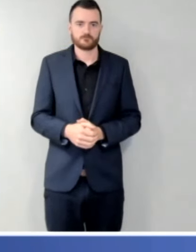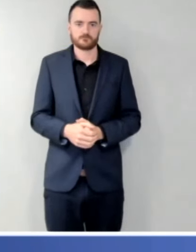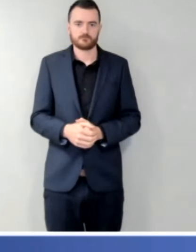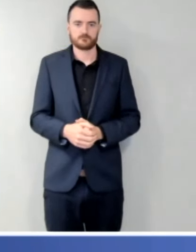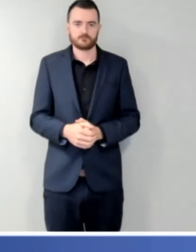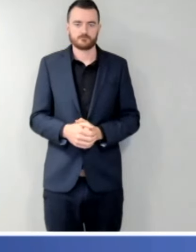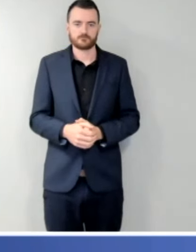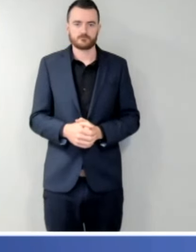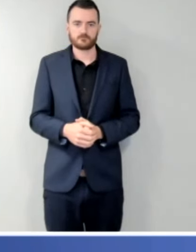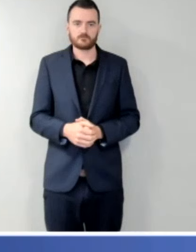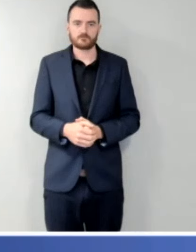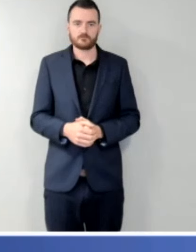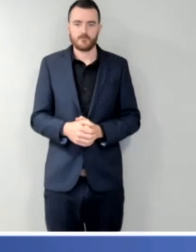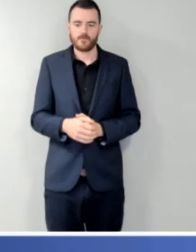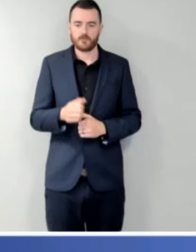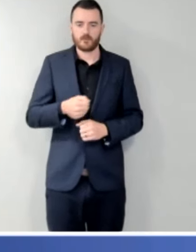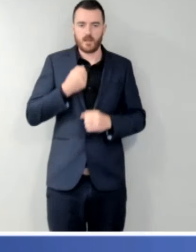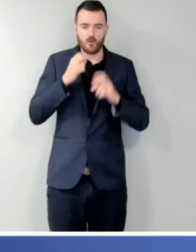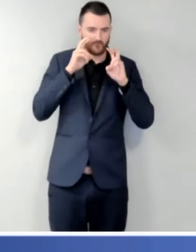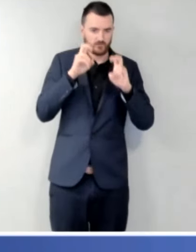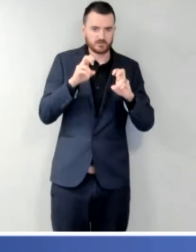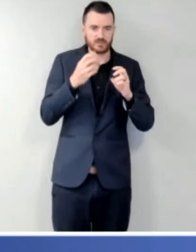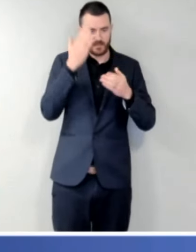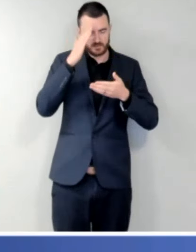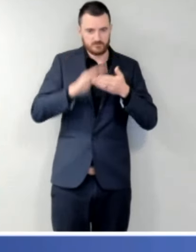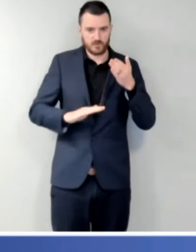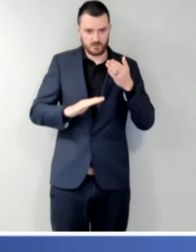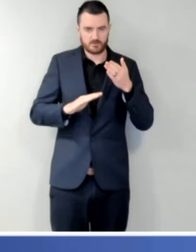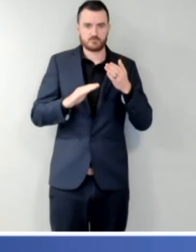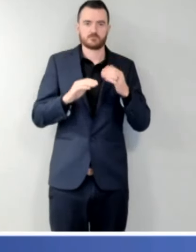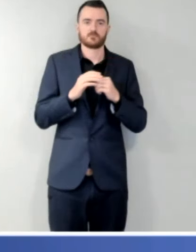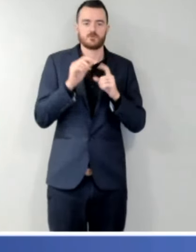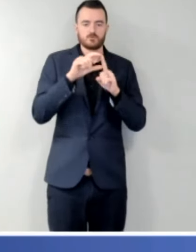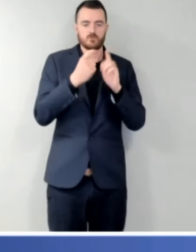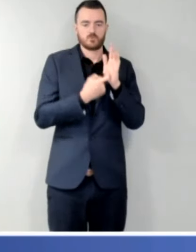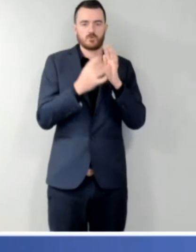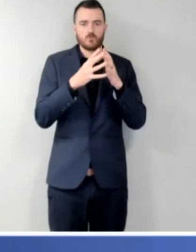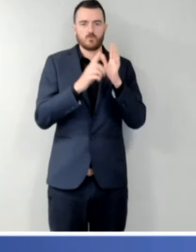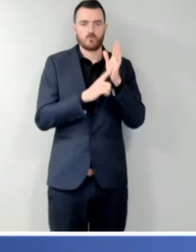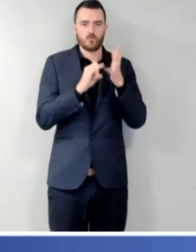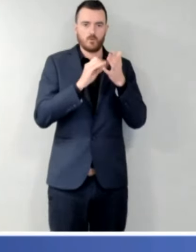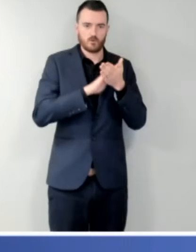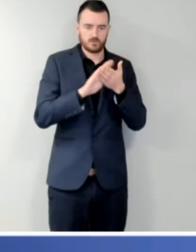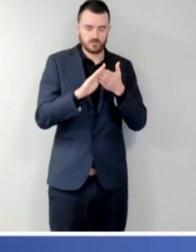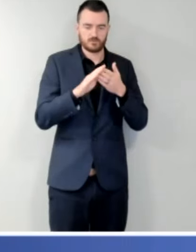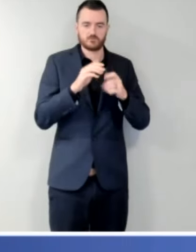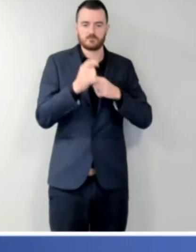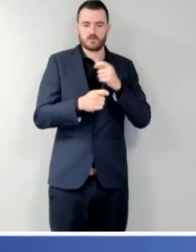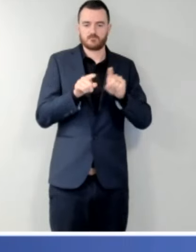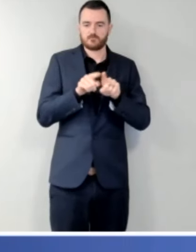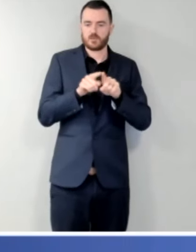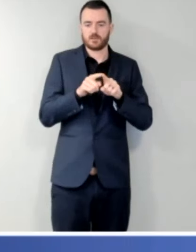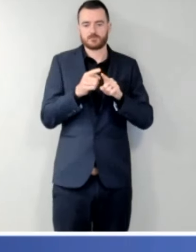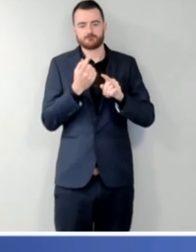Our world-class forensic experts, led by Dr. Simon Walsh, became a guardian for those lost. Our